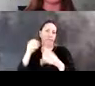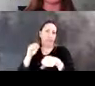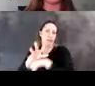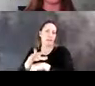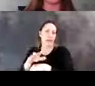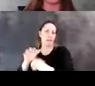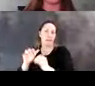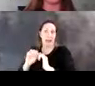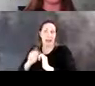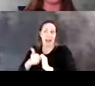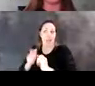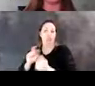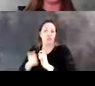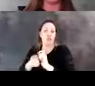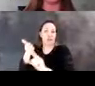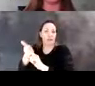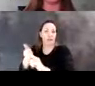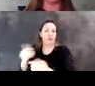to renewable energy.